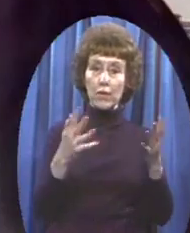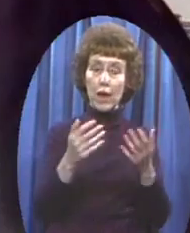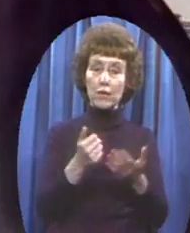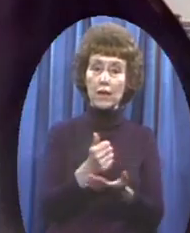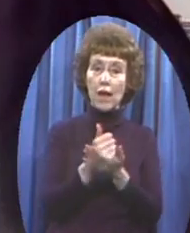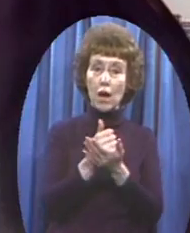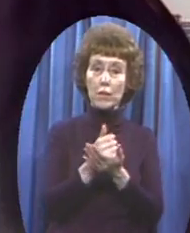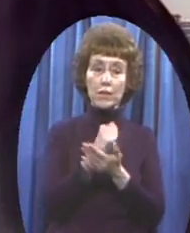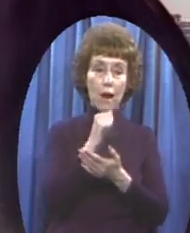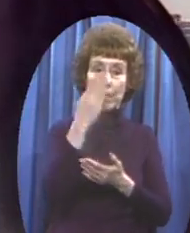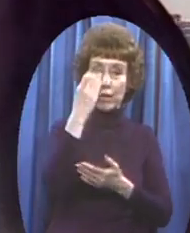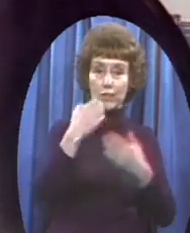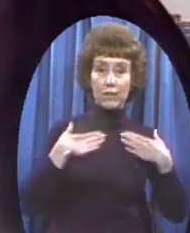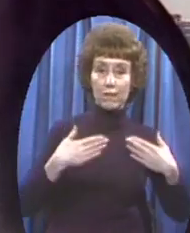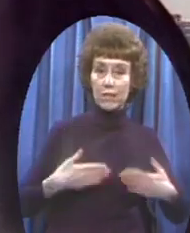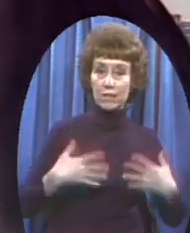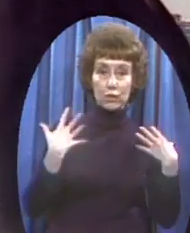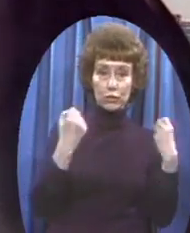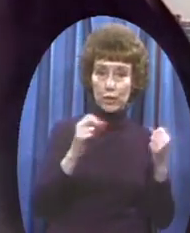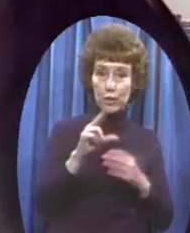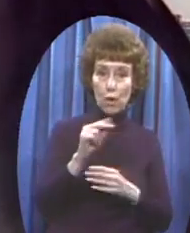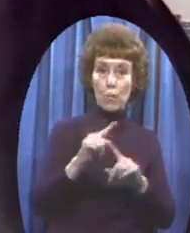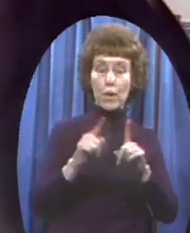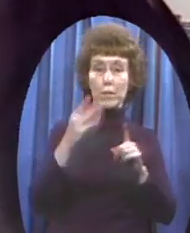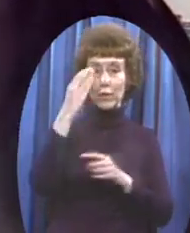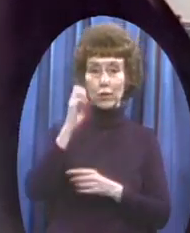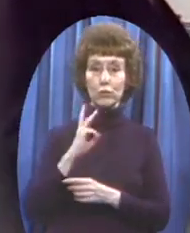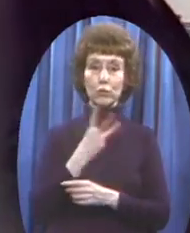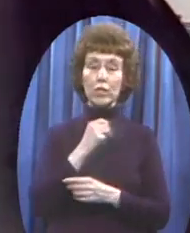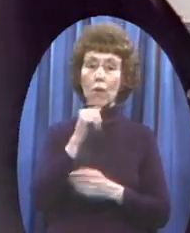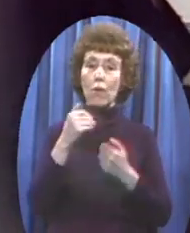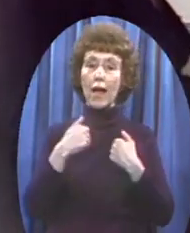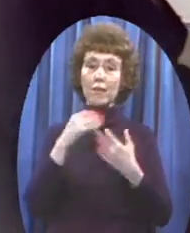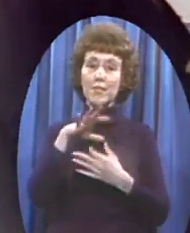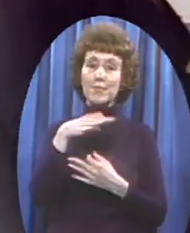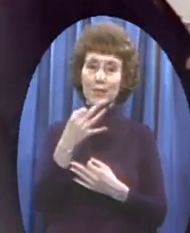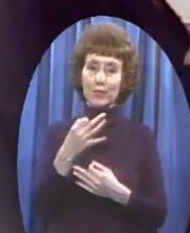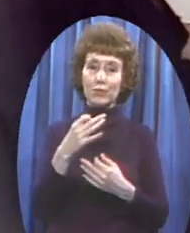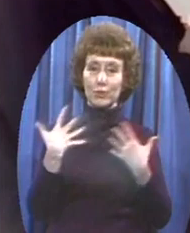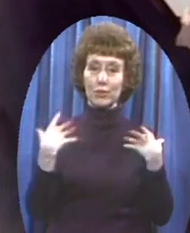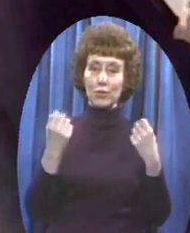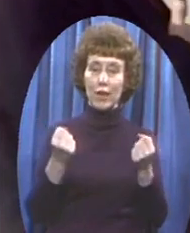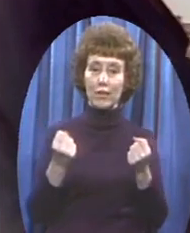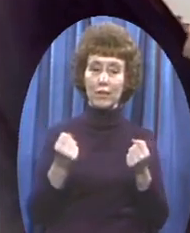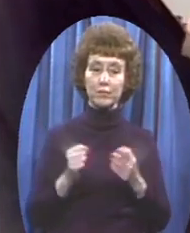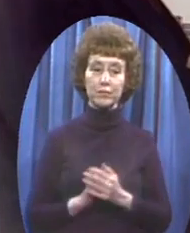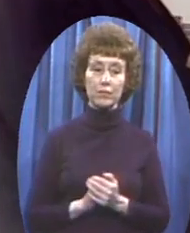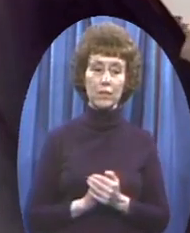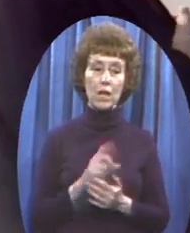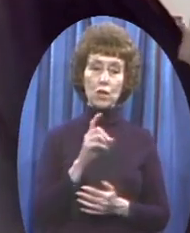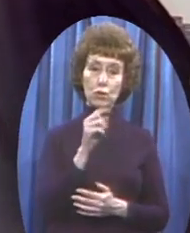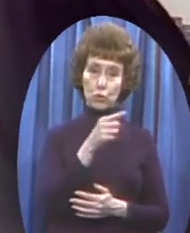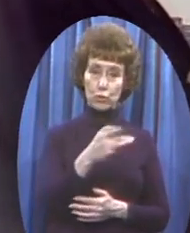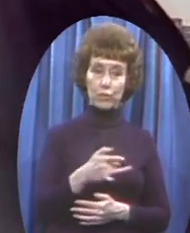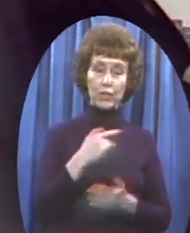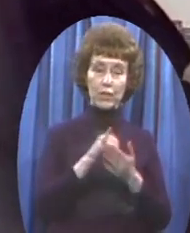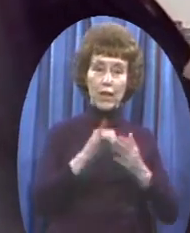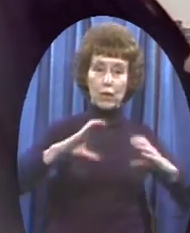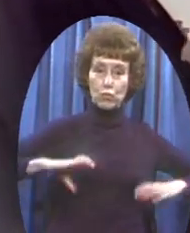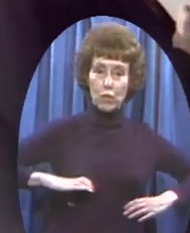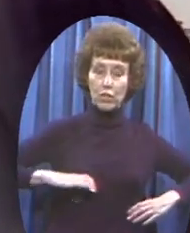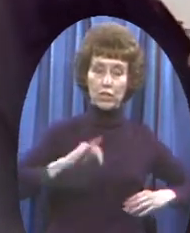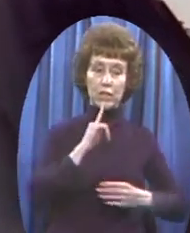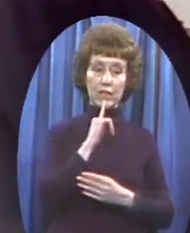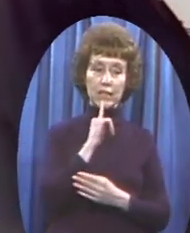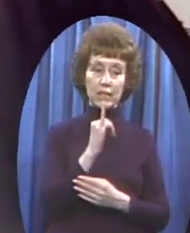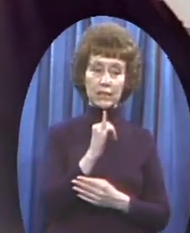strength, but by our lack of spiritual strength. Admiral, do you feel that the Soviet Union is committed